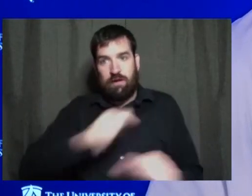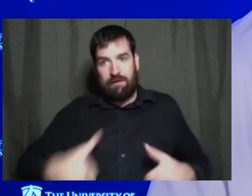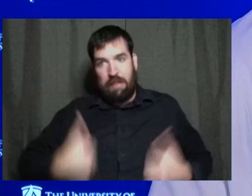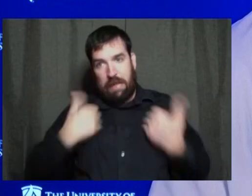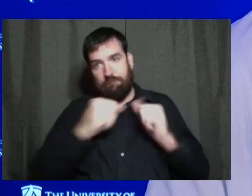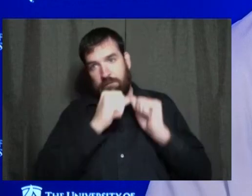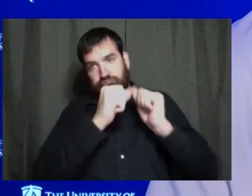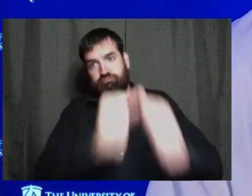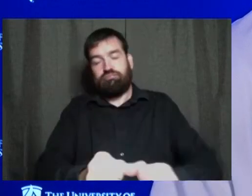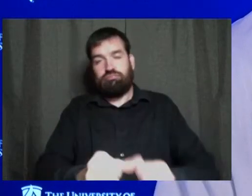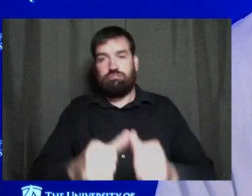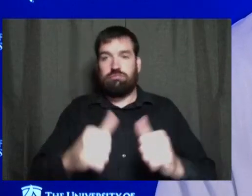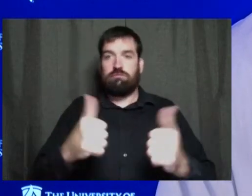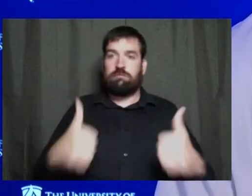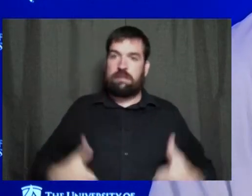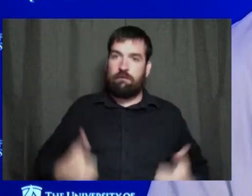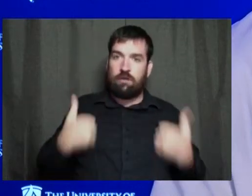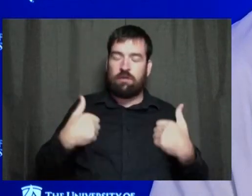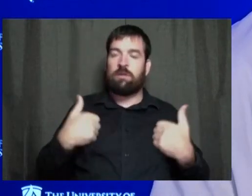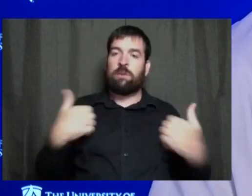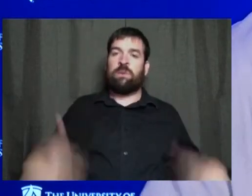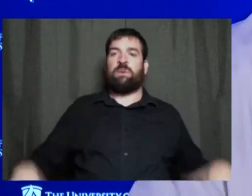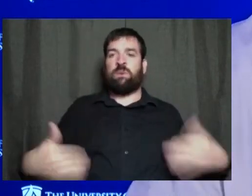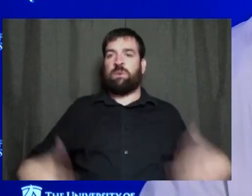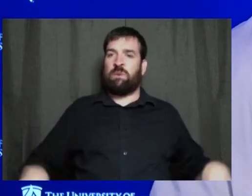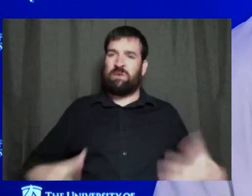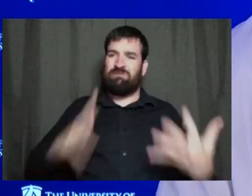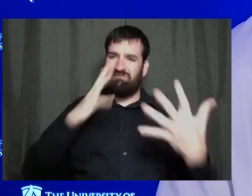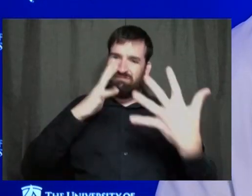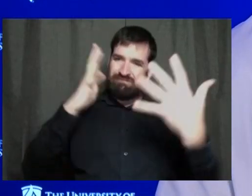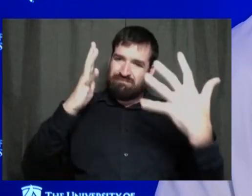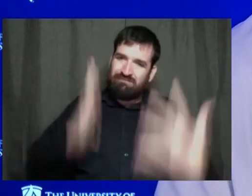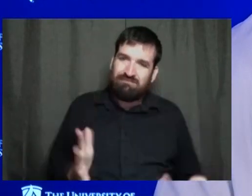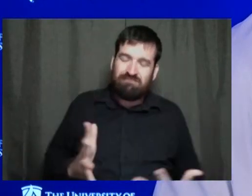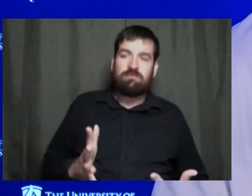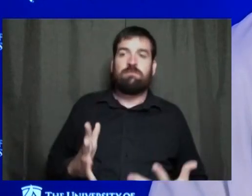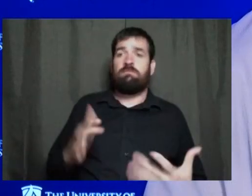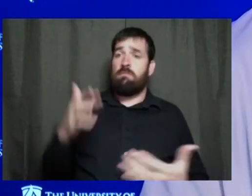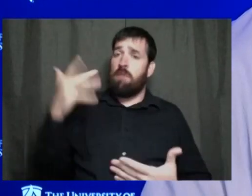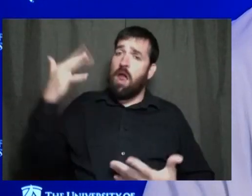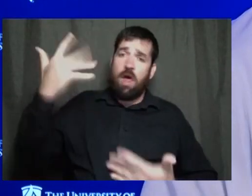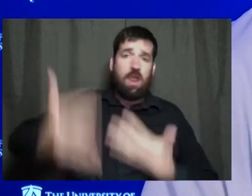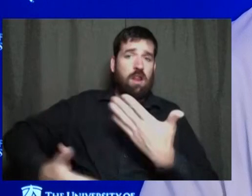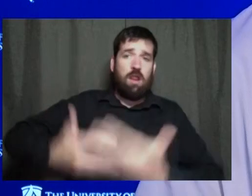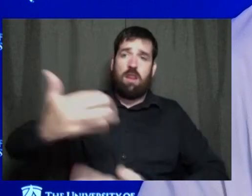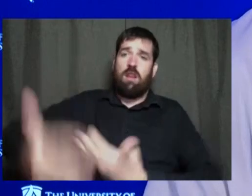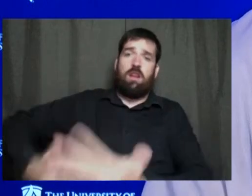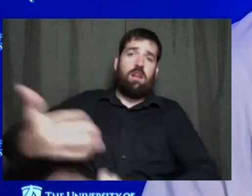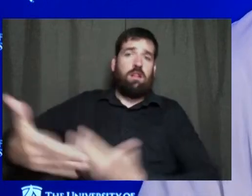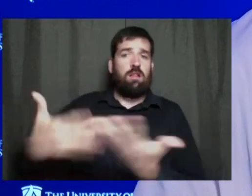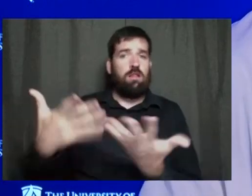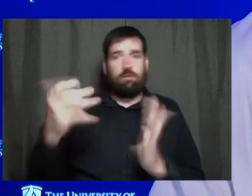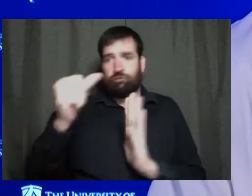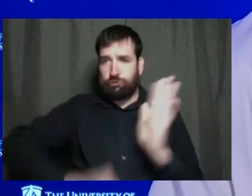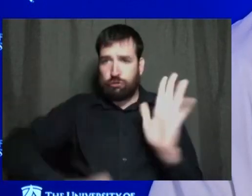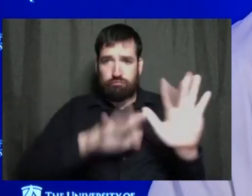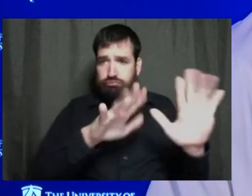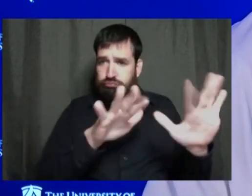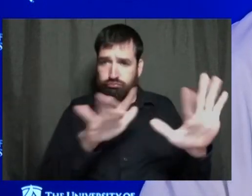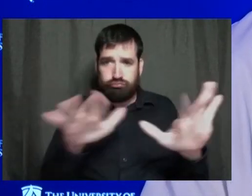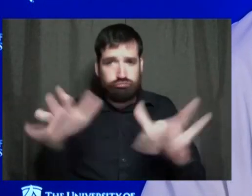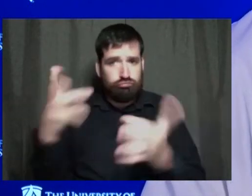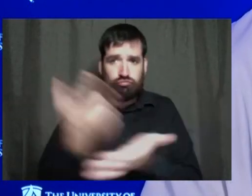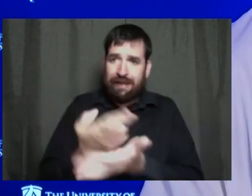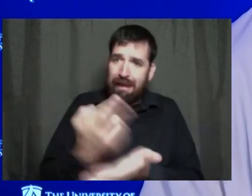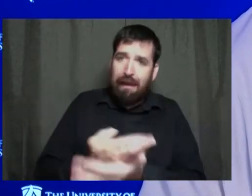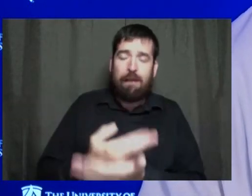would be so shameful for you to get that organ, go through all of the surgery, the rehab, the